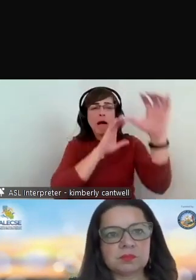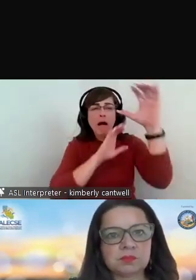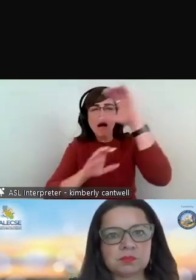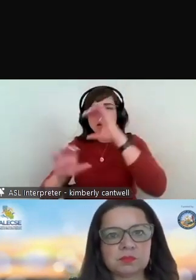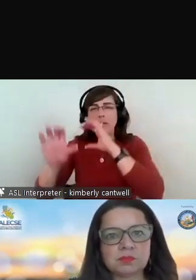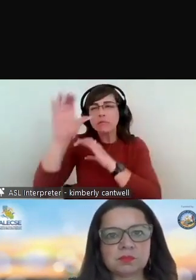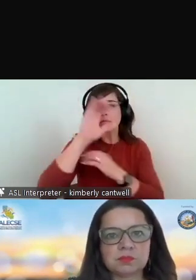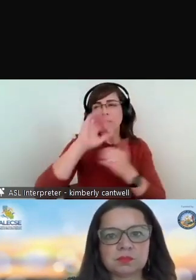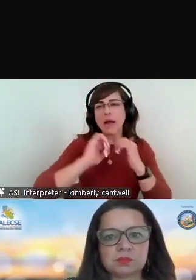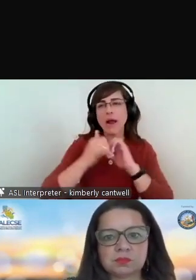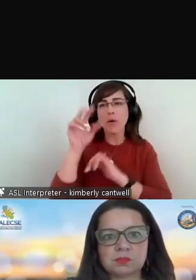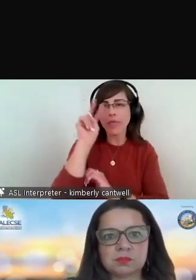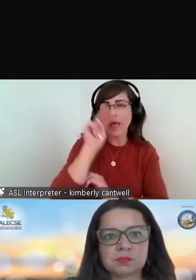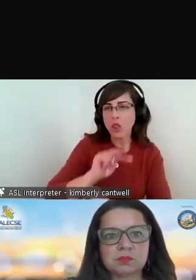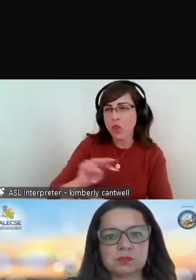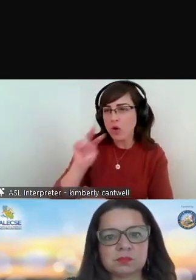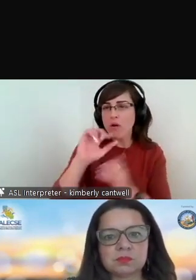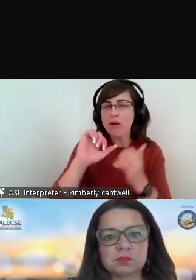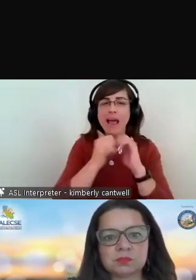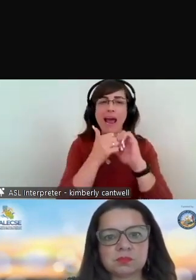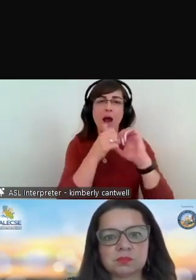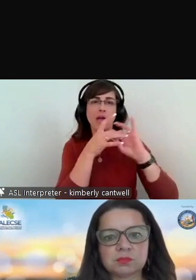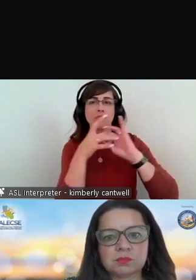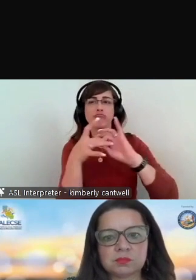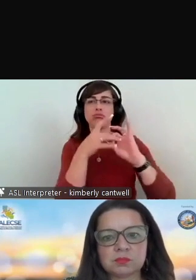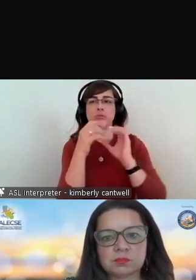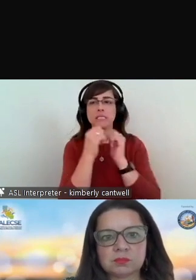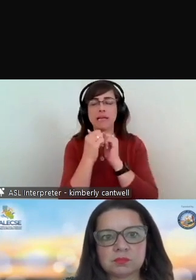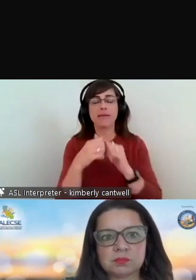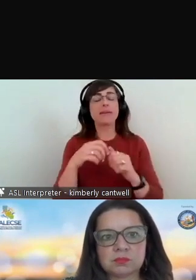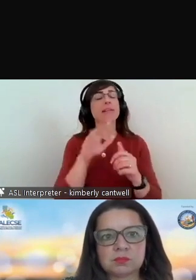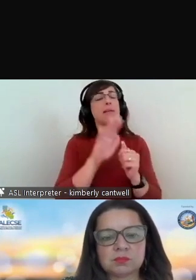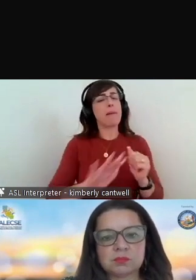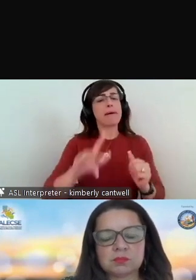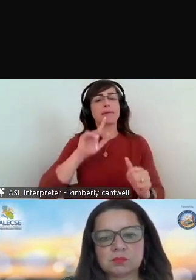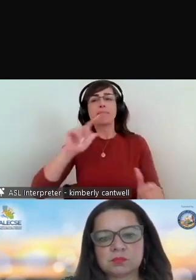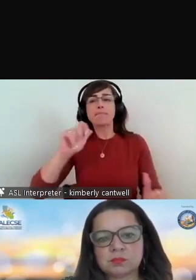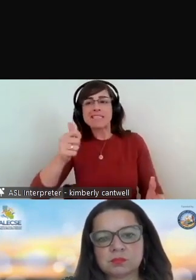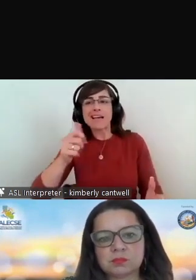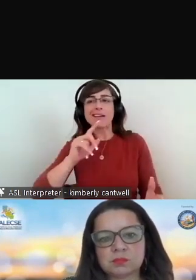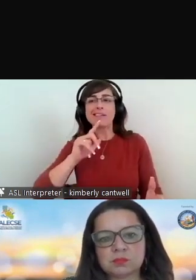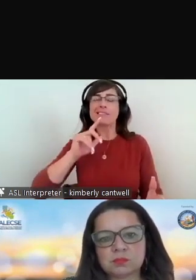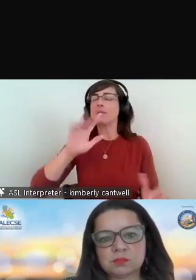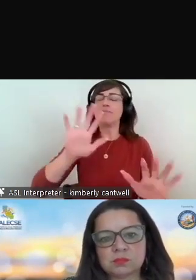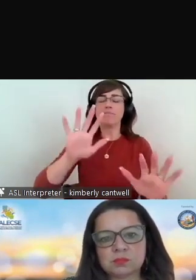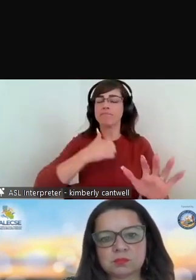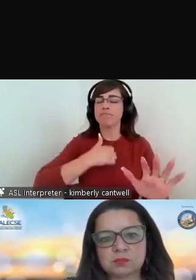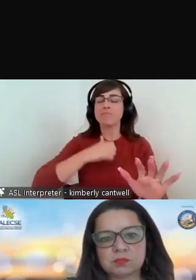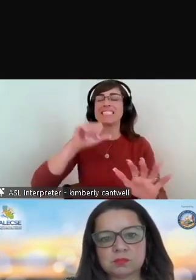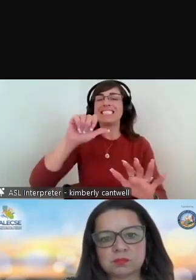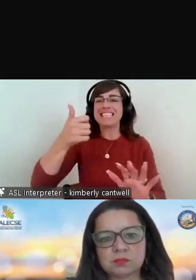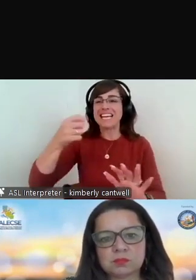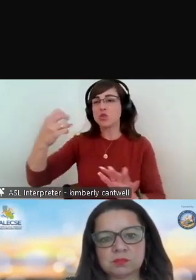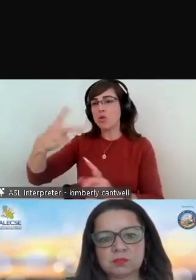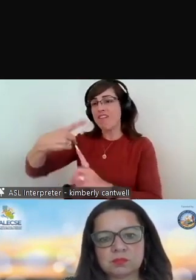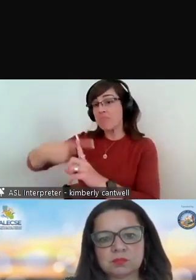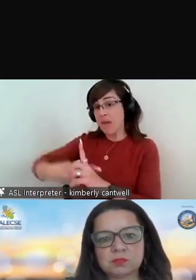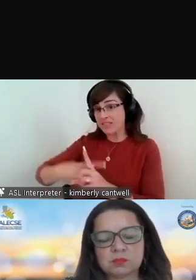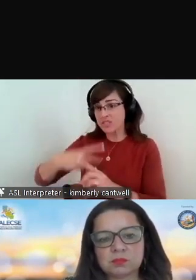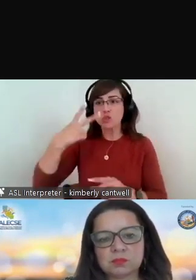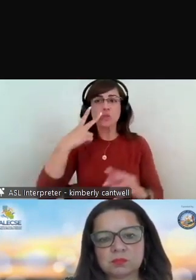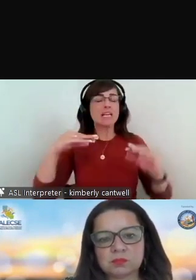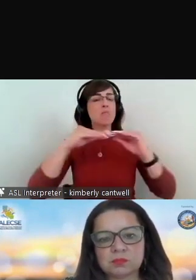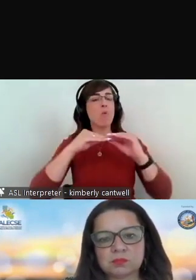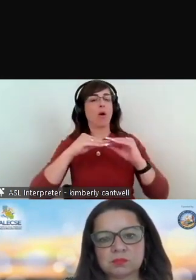look, how things work together. And then around age 10 or 12 months, you start to see more conventional play.